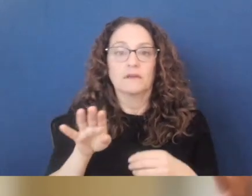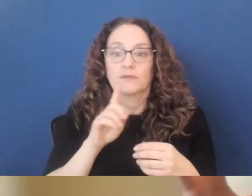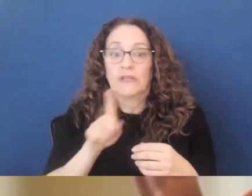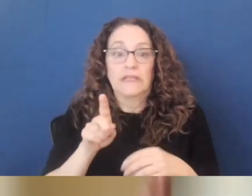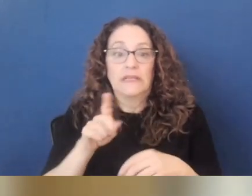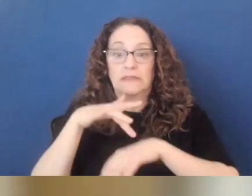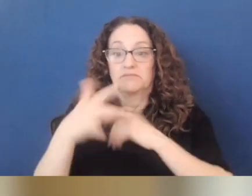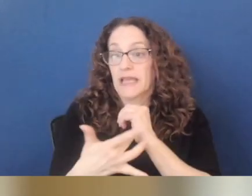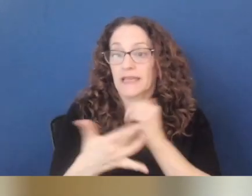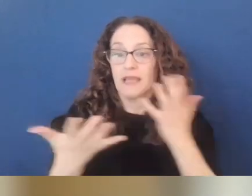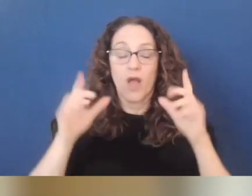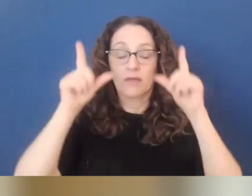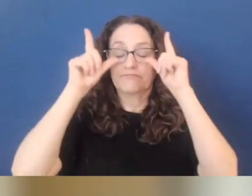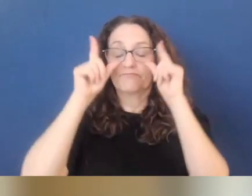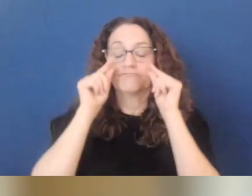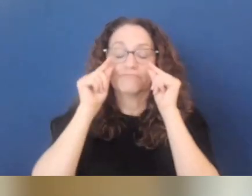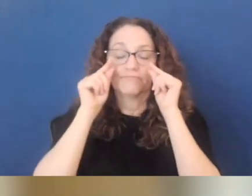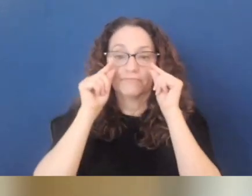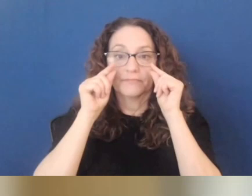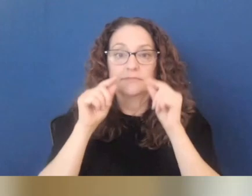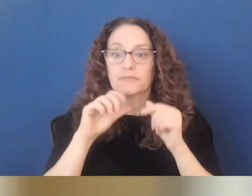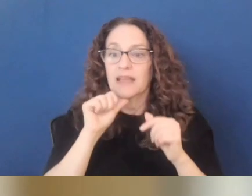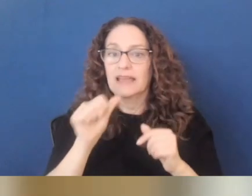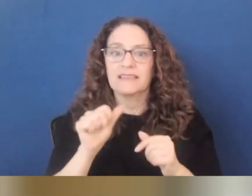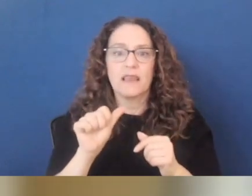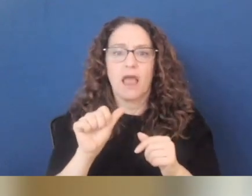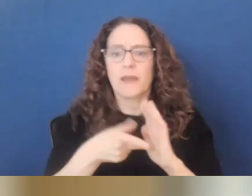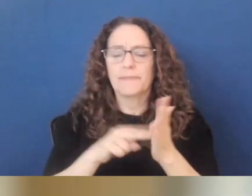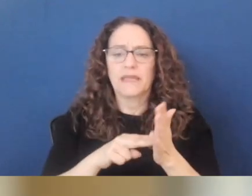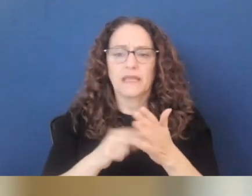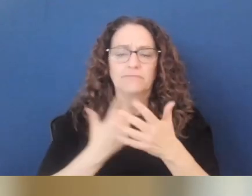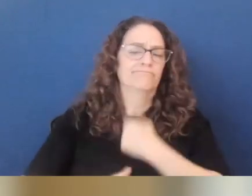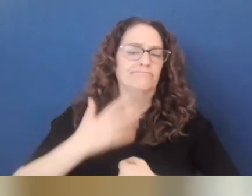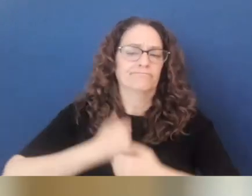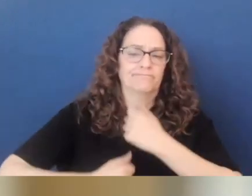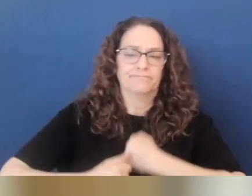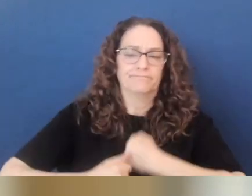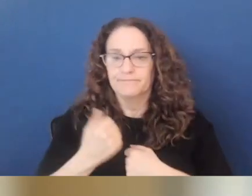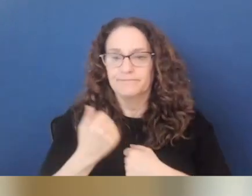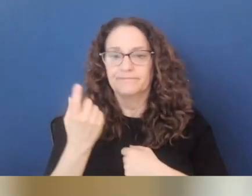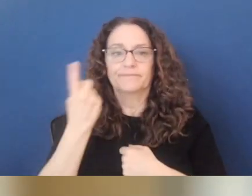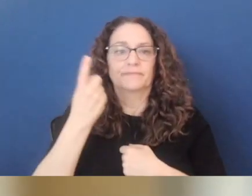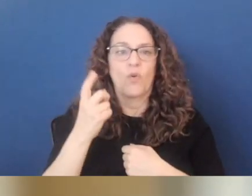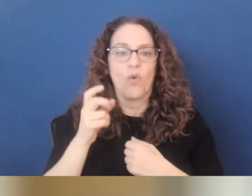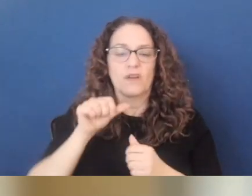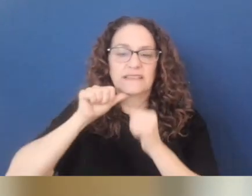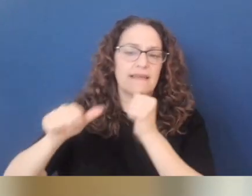a big forceful thing, and it's not about burying something deep within. It's not denying something ever